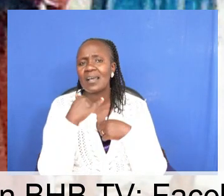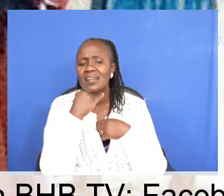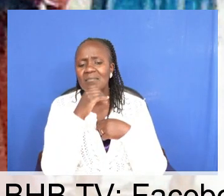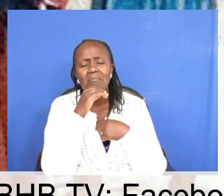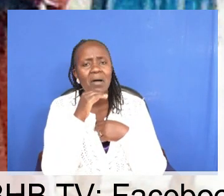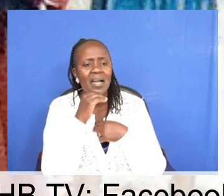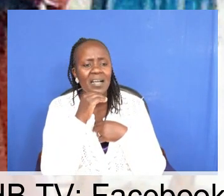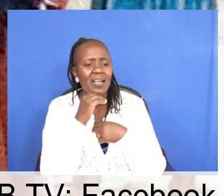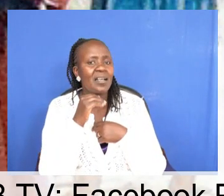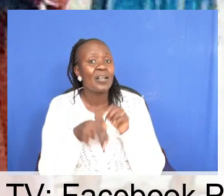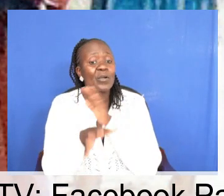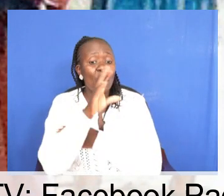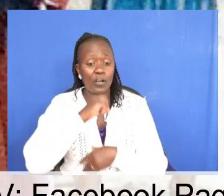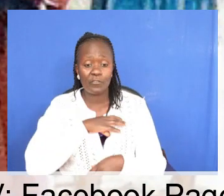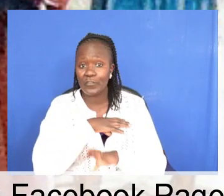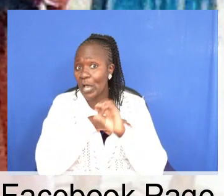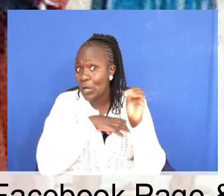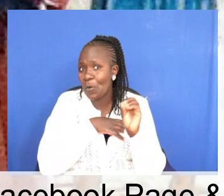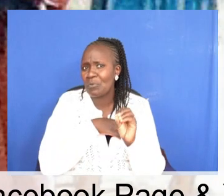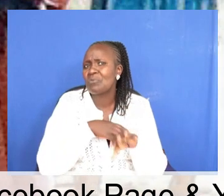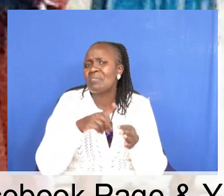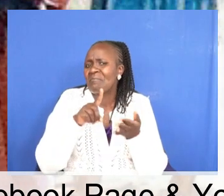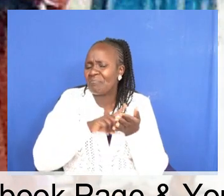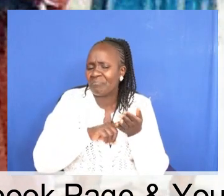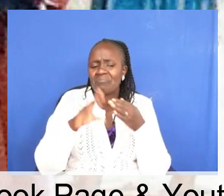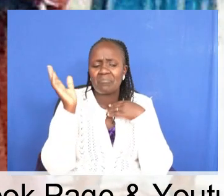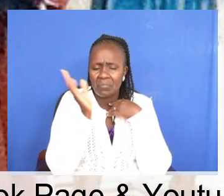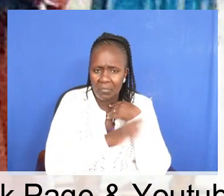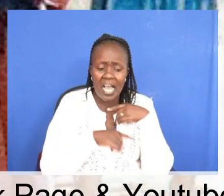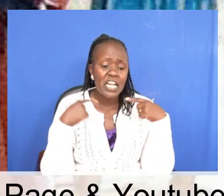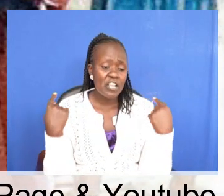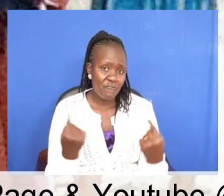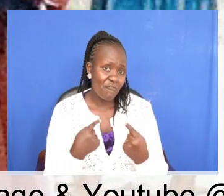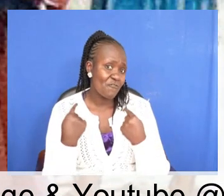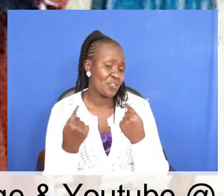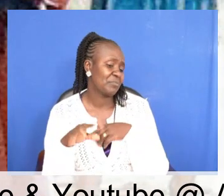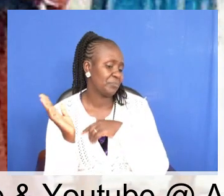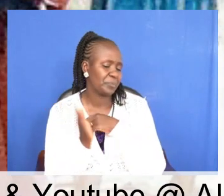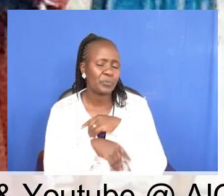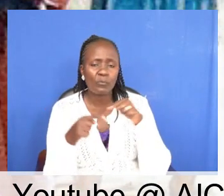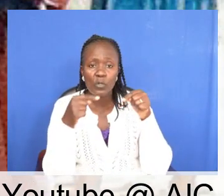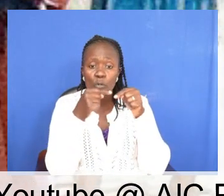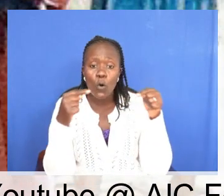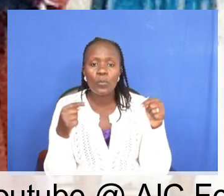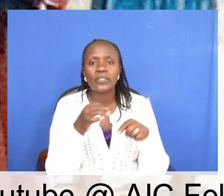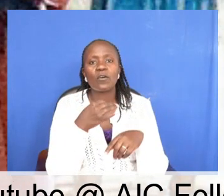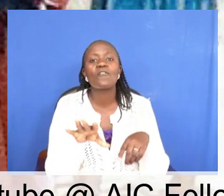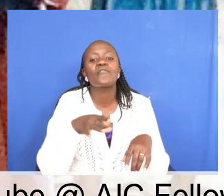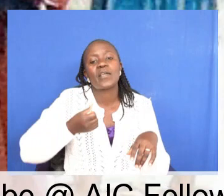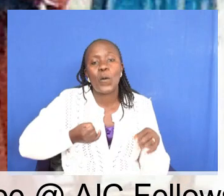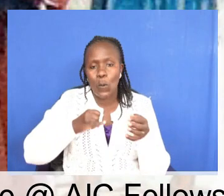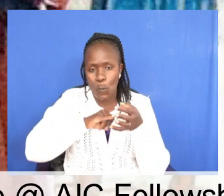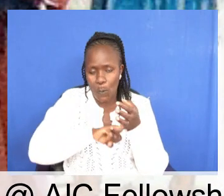was not God-fearing. He was rough, and he was evil. He was the opposite of his